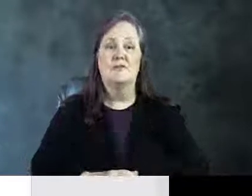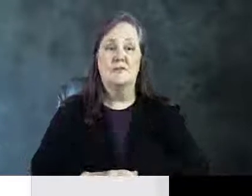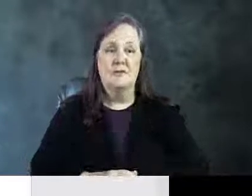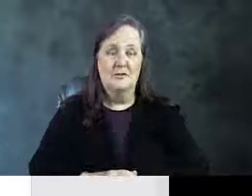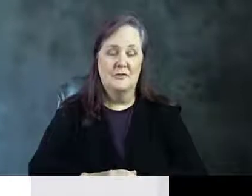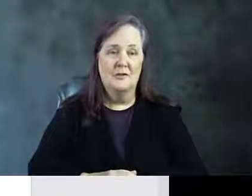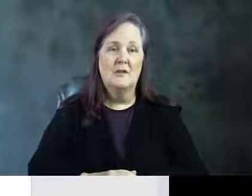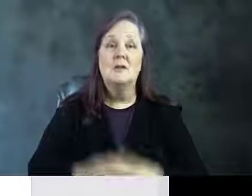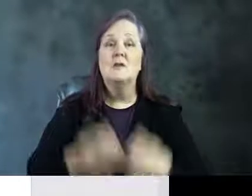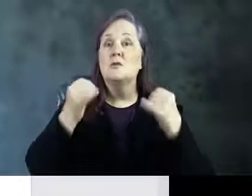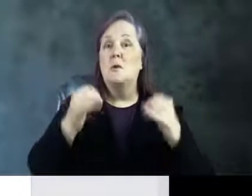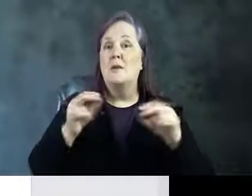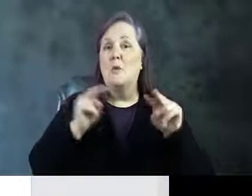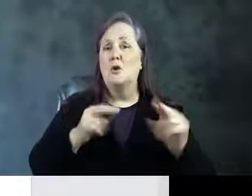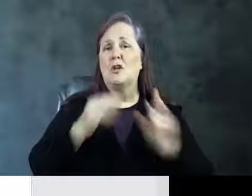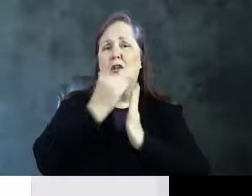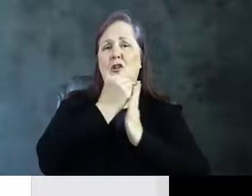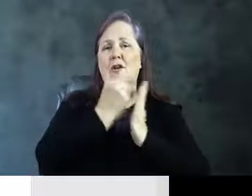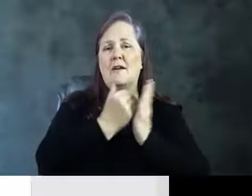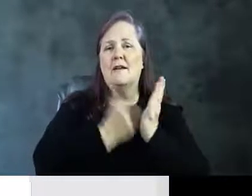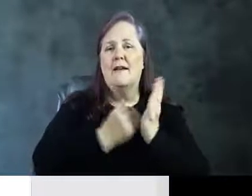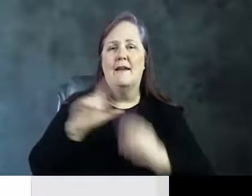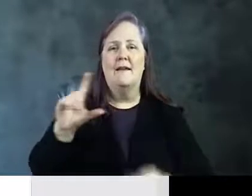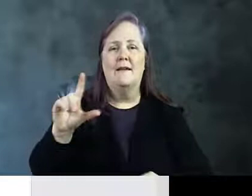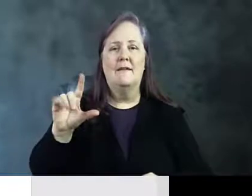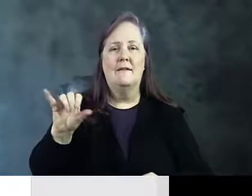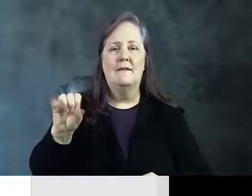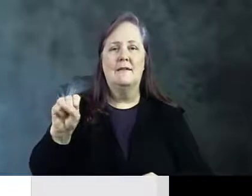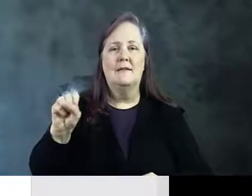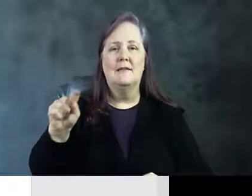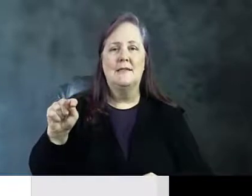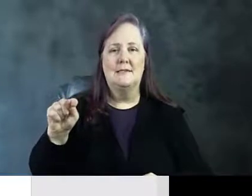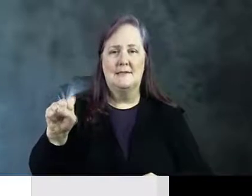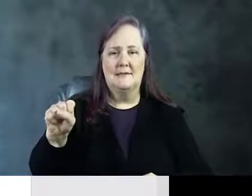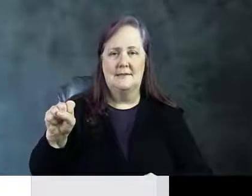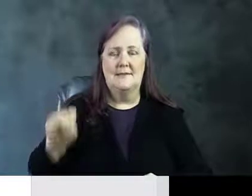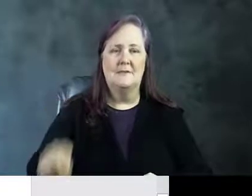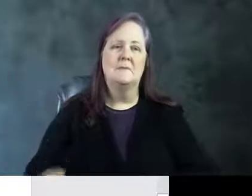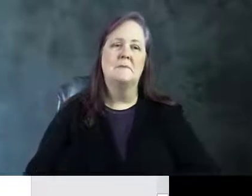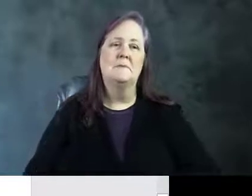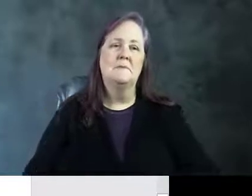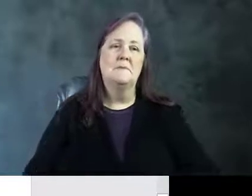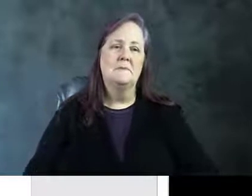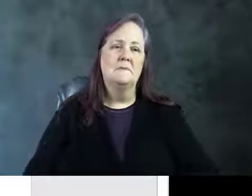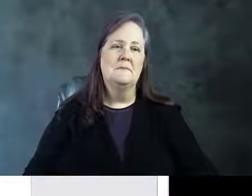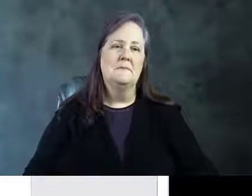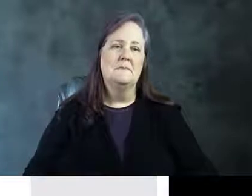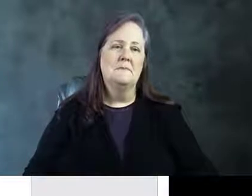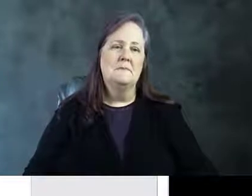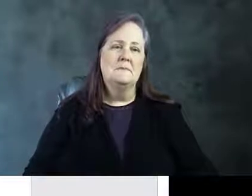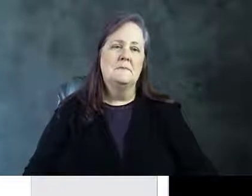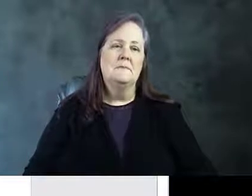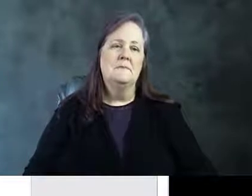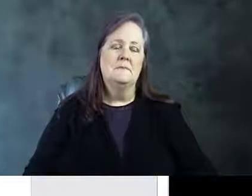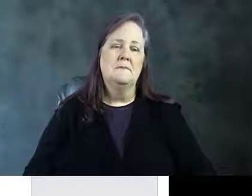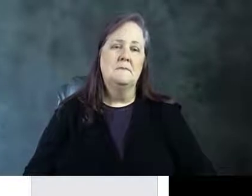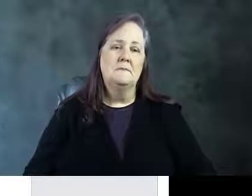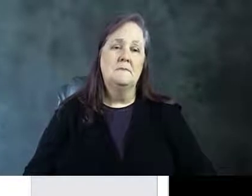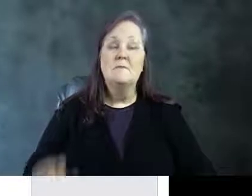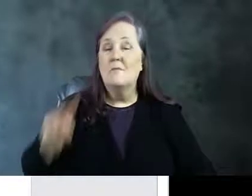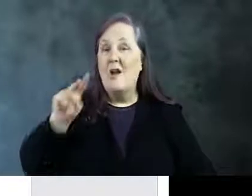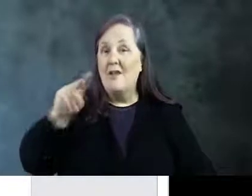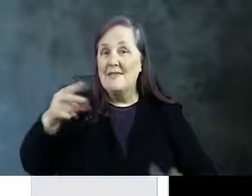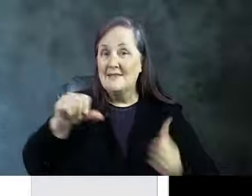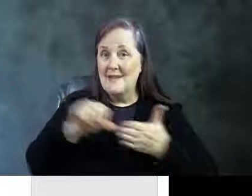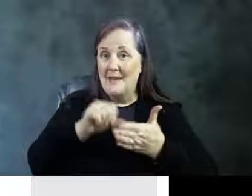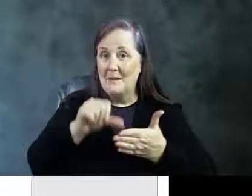at lists for just a moment. So I'm going to scroll up here on my document. I'm on the second page where I talk